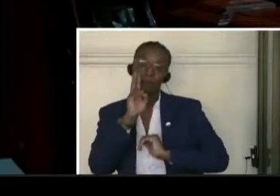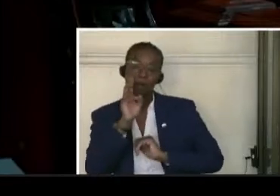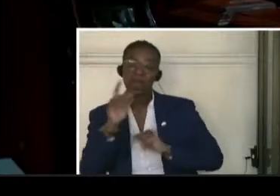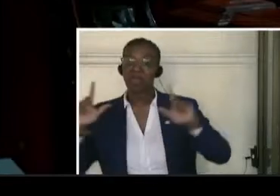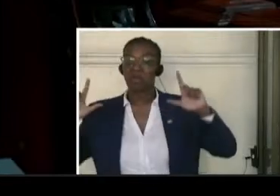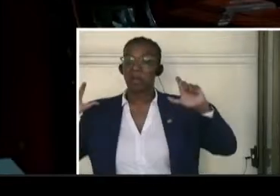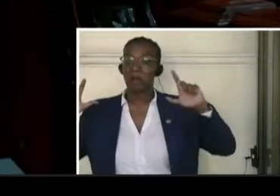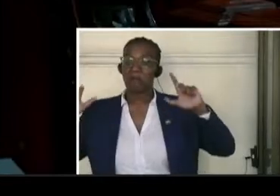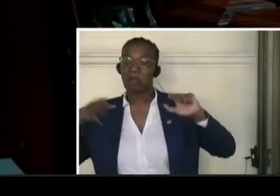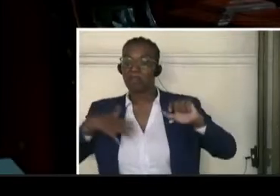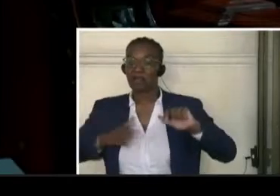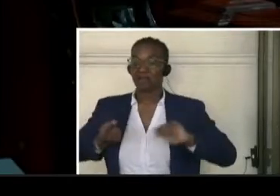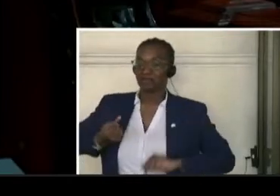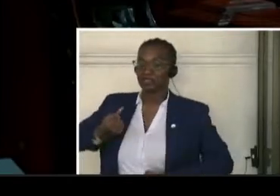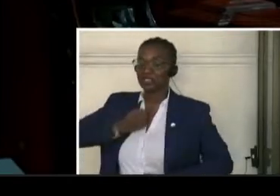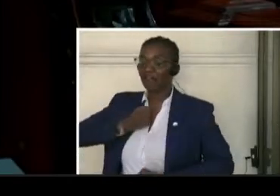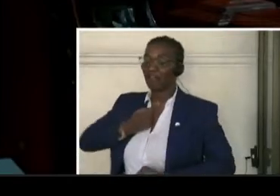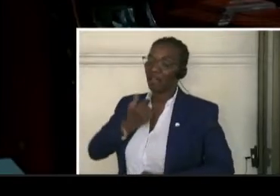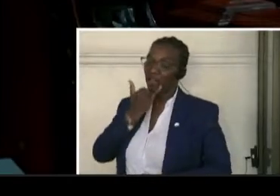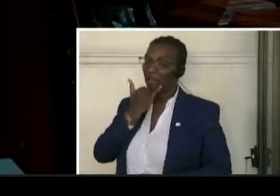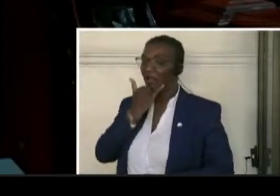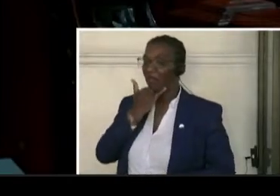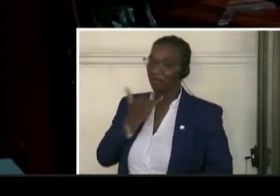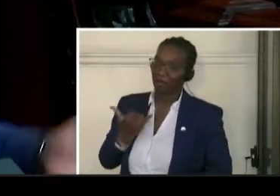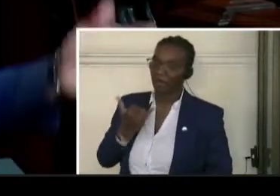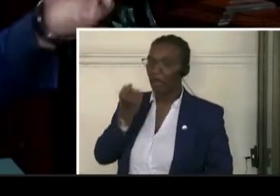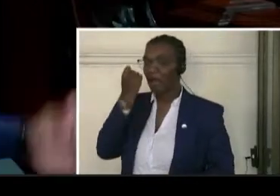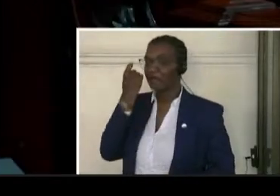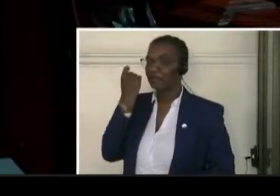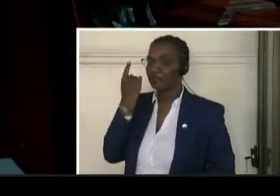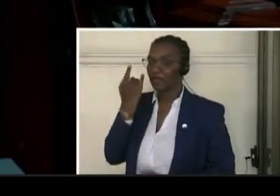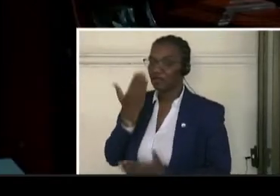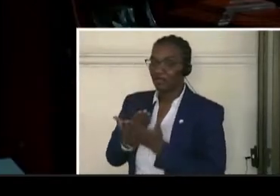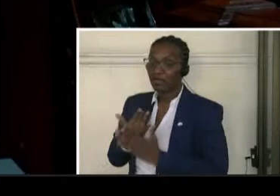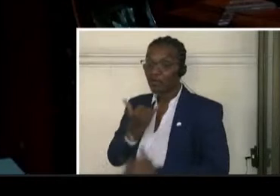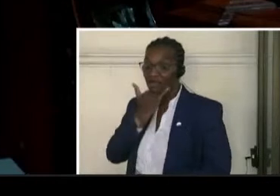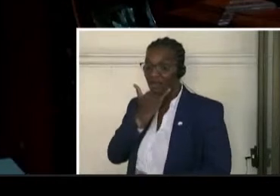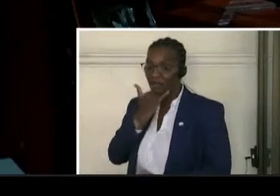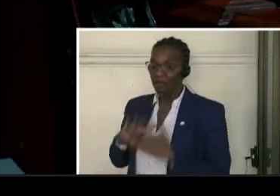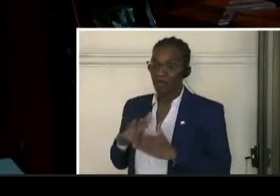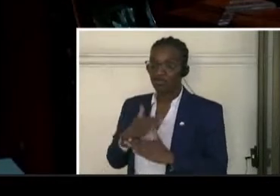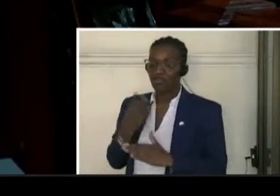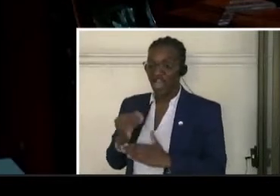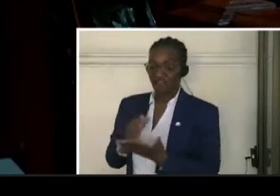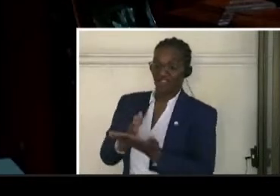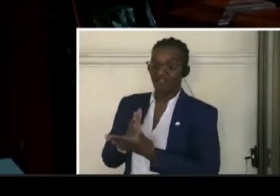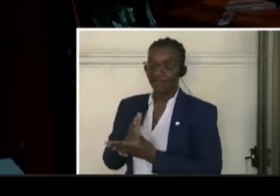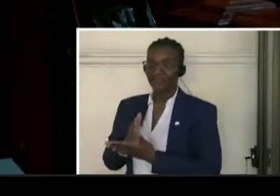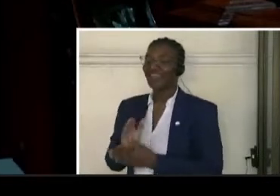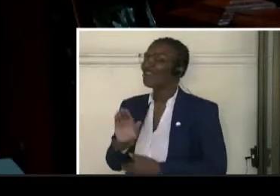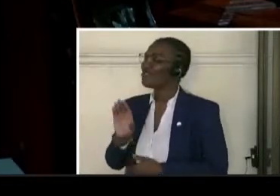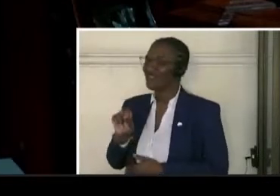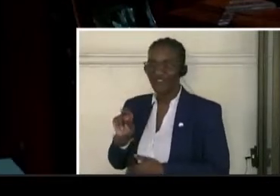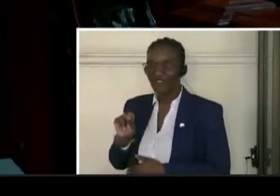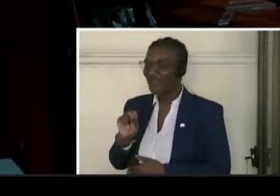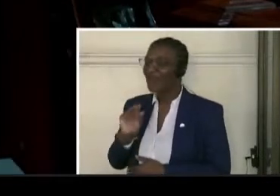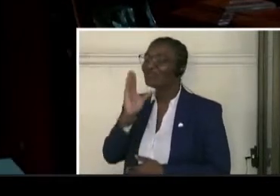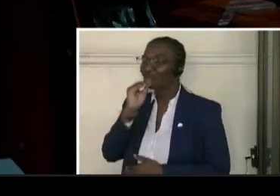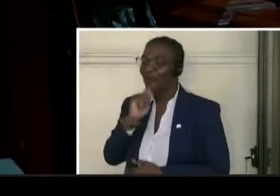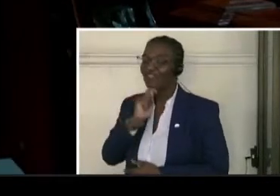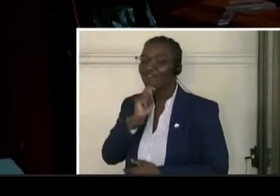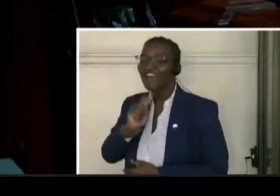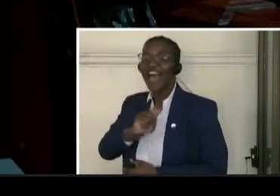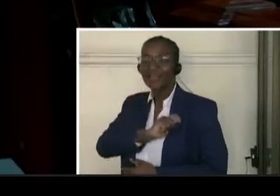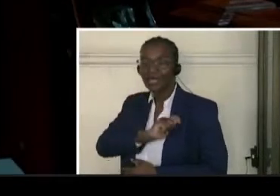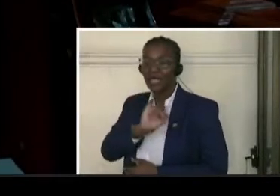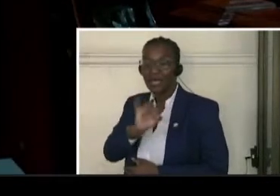people now find themselves excited. I understand. Then you get excited. You've got all the rights. But you must talk facts. Even